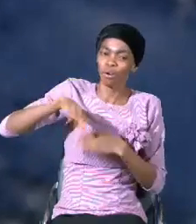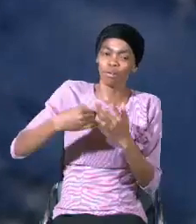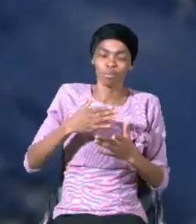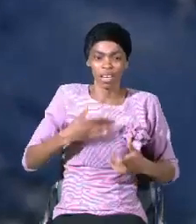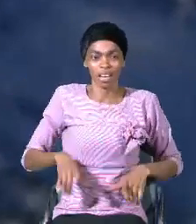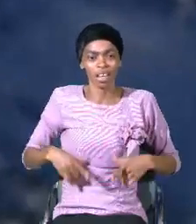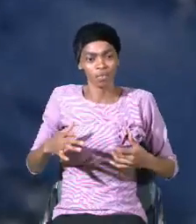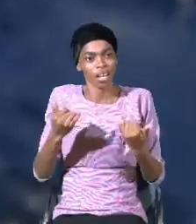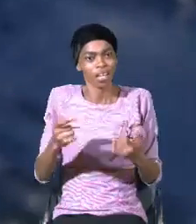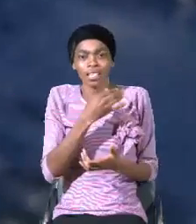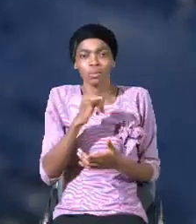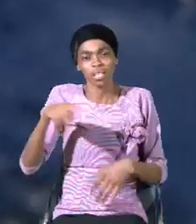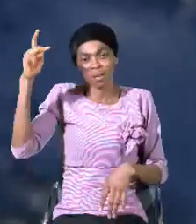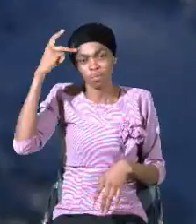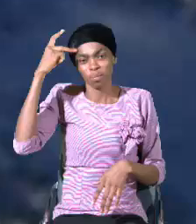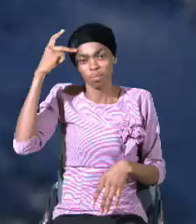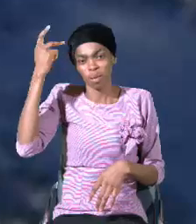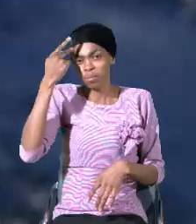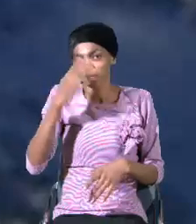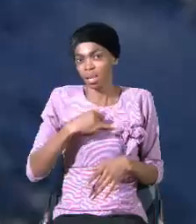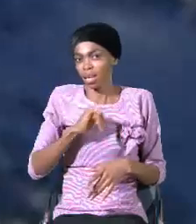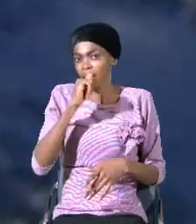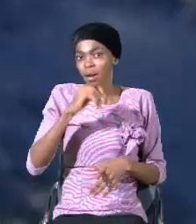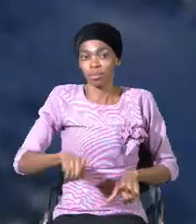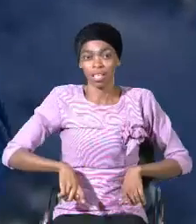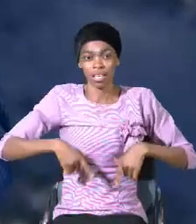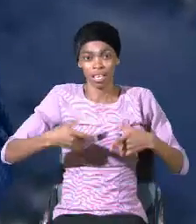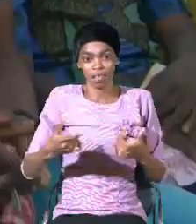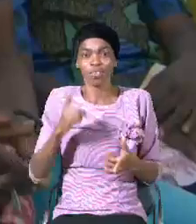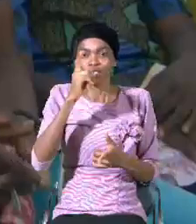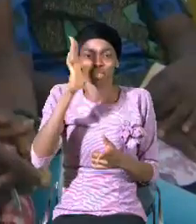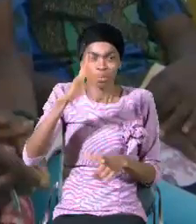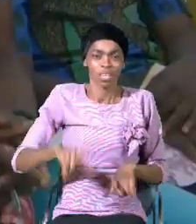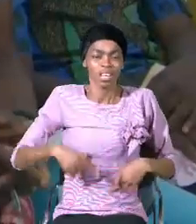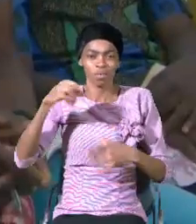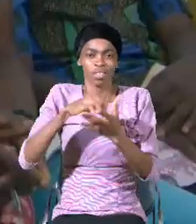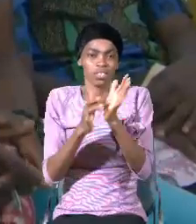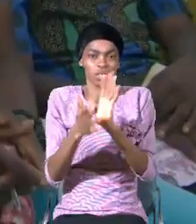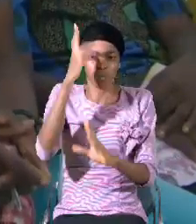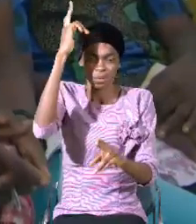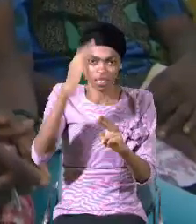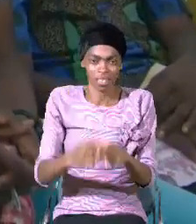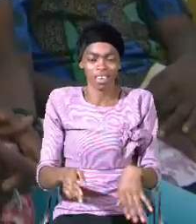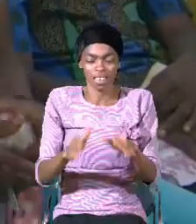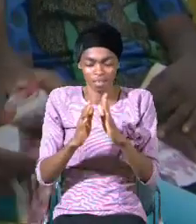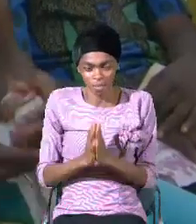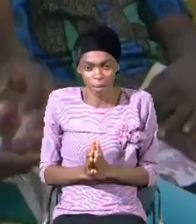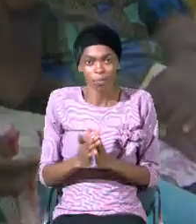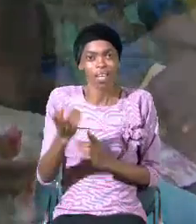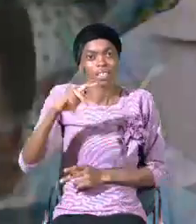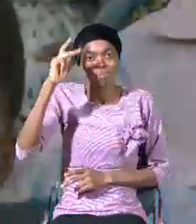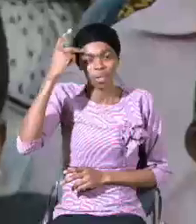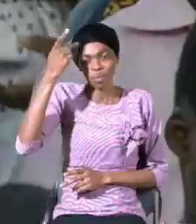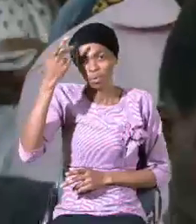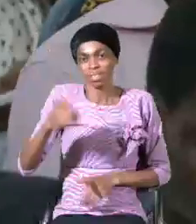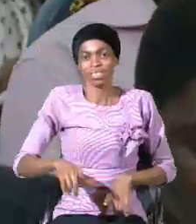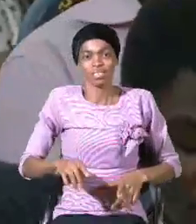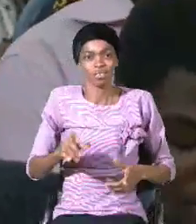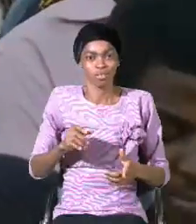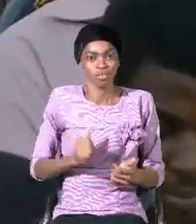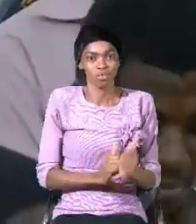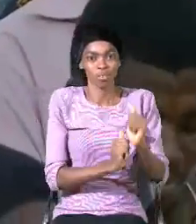a purpose, and I am going to live. You will live in Jesus' name. A purpose-driven life.